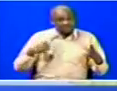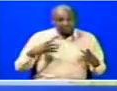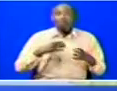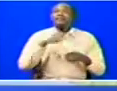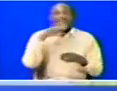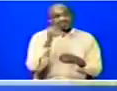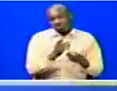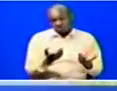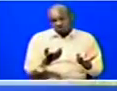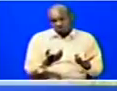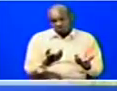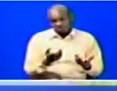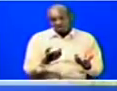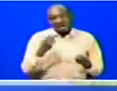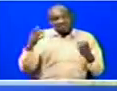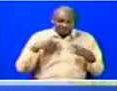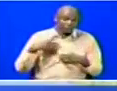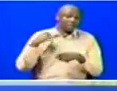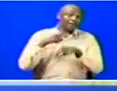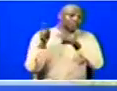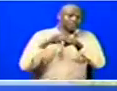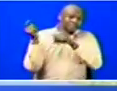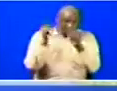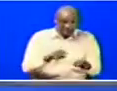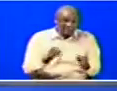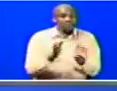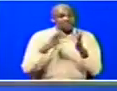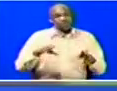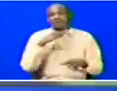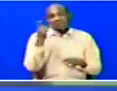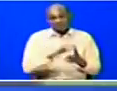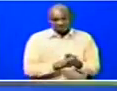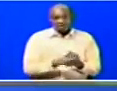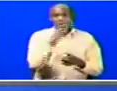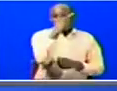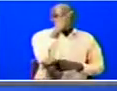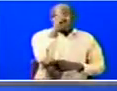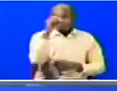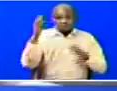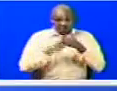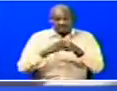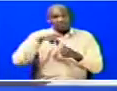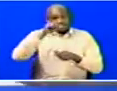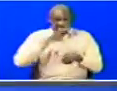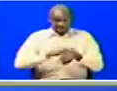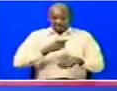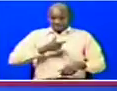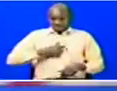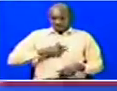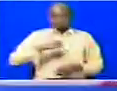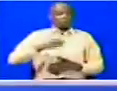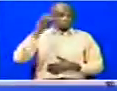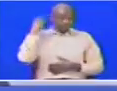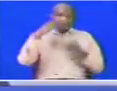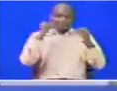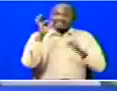maiti sasa. Kulingana kwa tuko mbali, tukija pale, wenzetu washafariki. In 2009, he received the Silver Star Medal from former